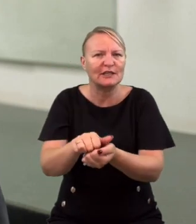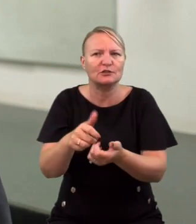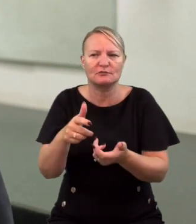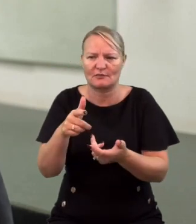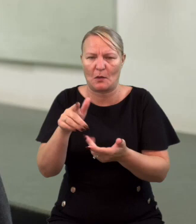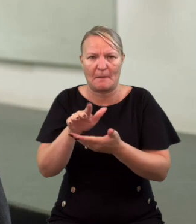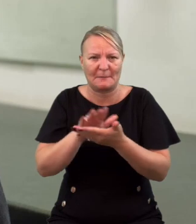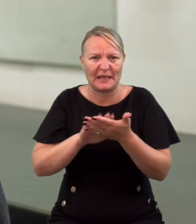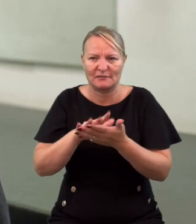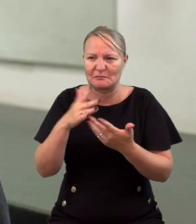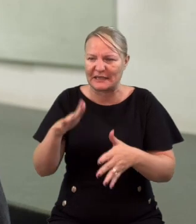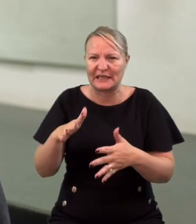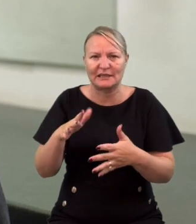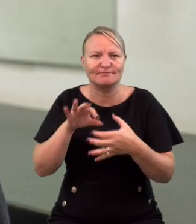them,